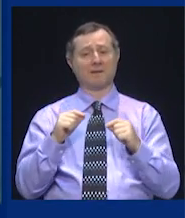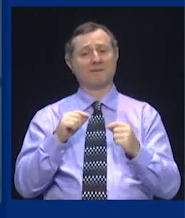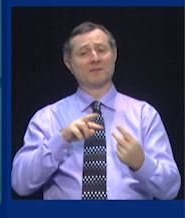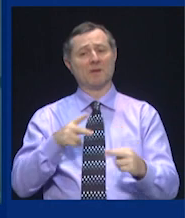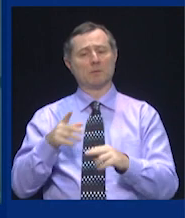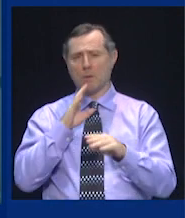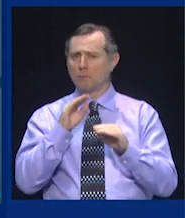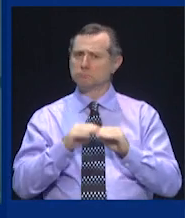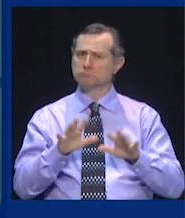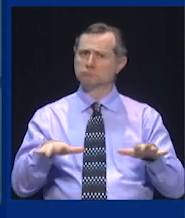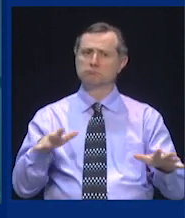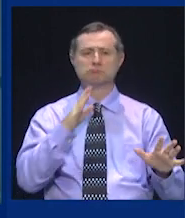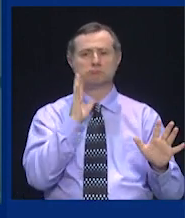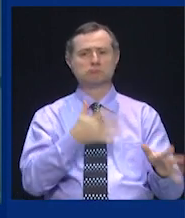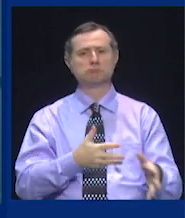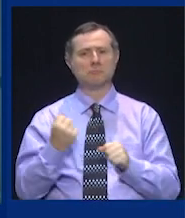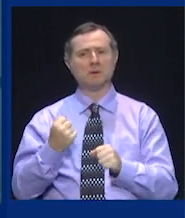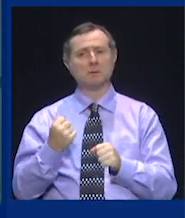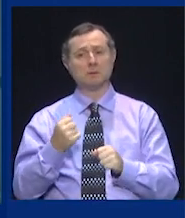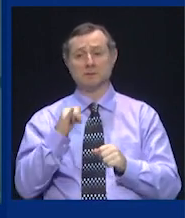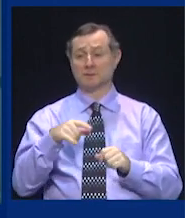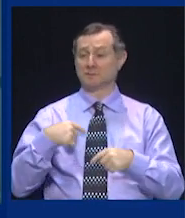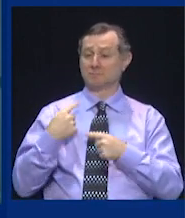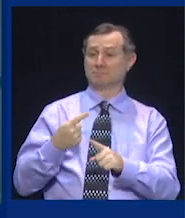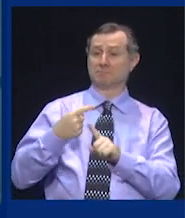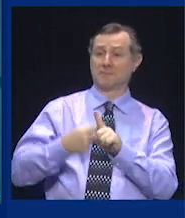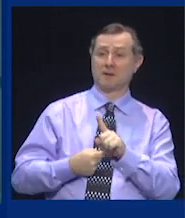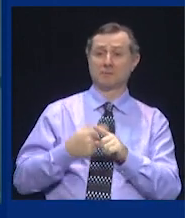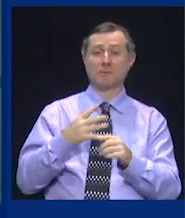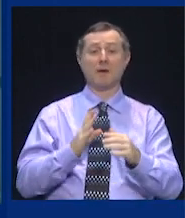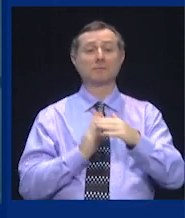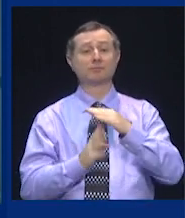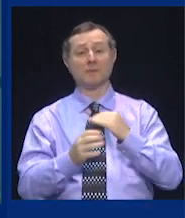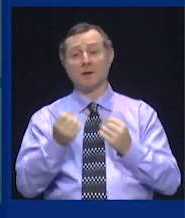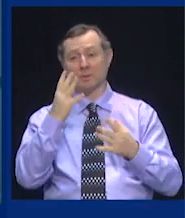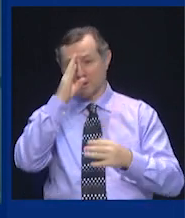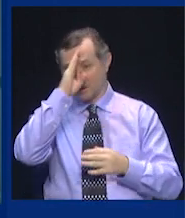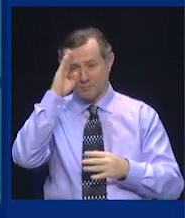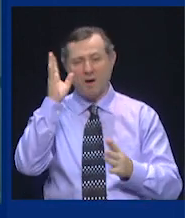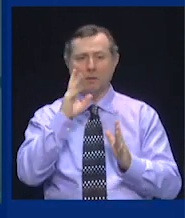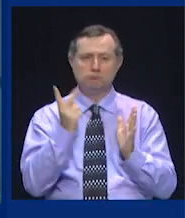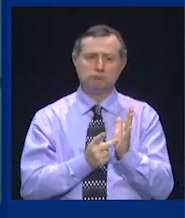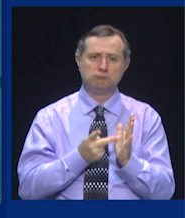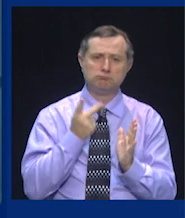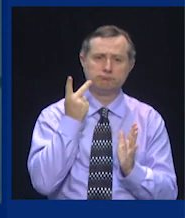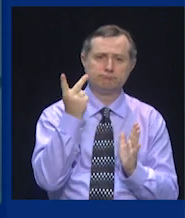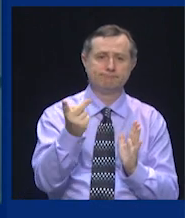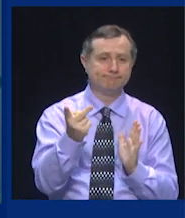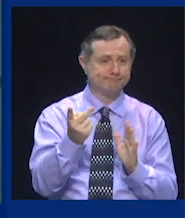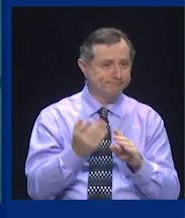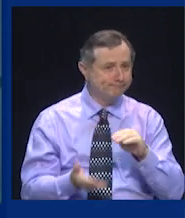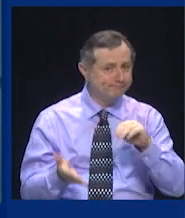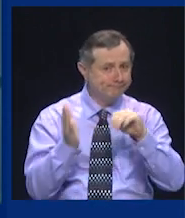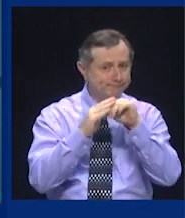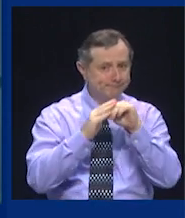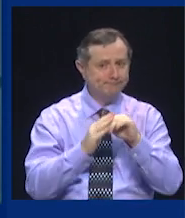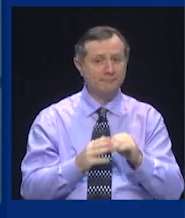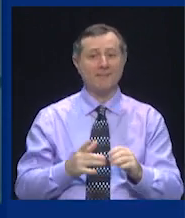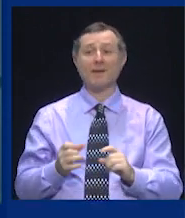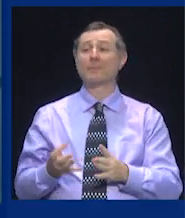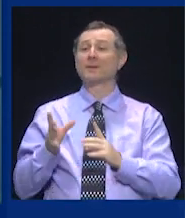of hospitalizations basically doubled. Number of cases over the past month, basically